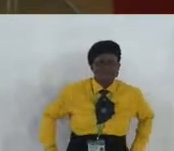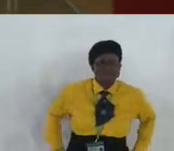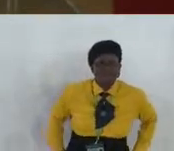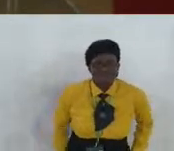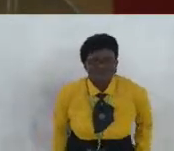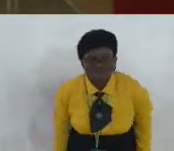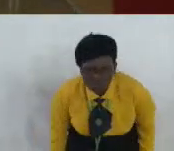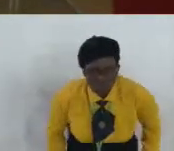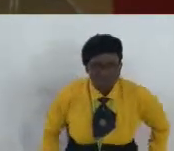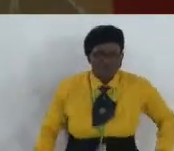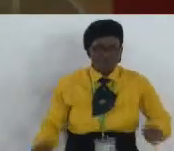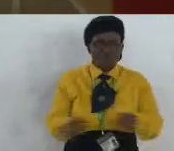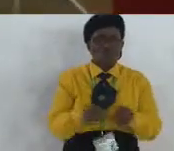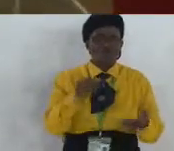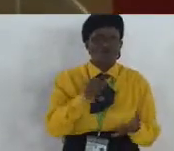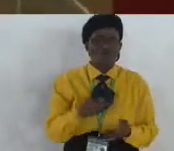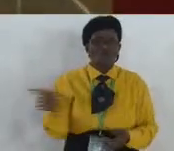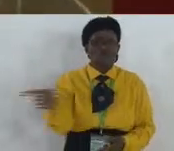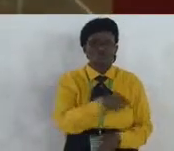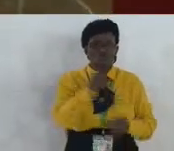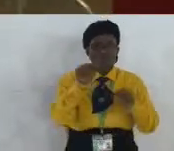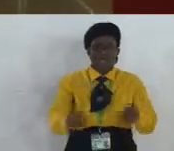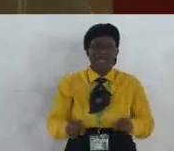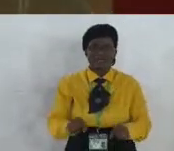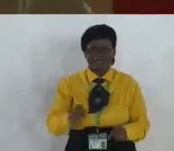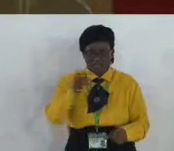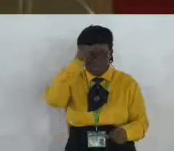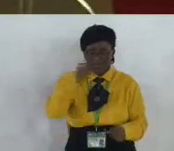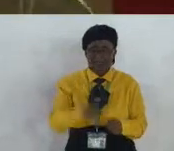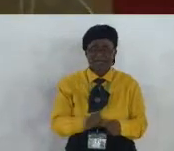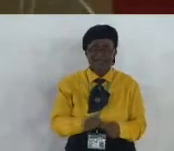So you can remember his goodness.